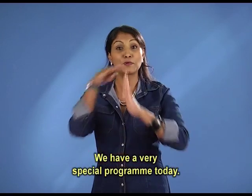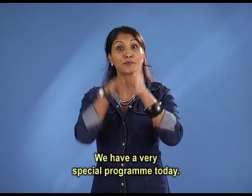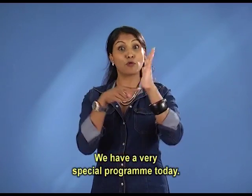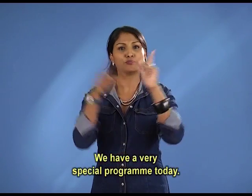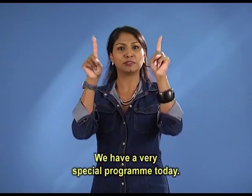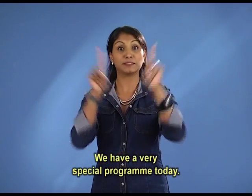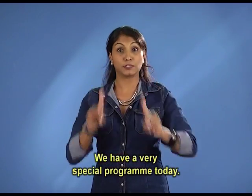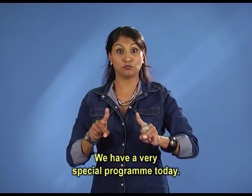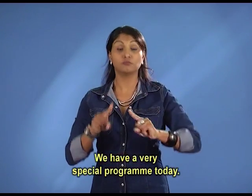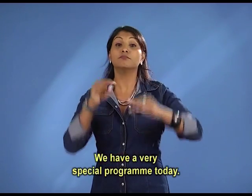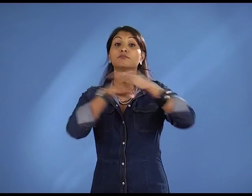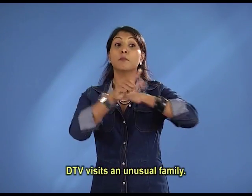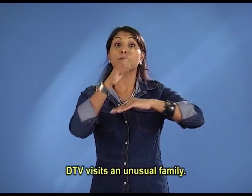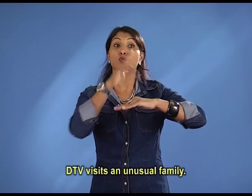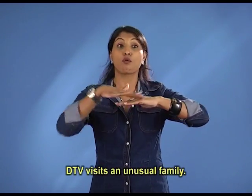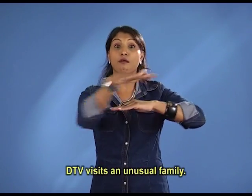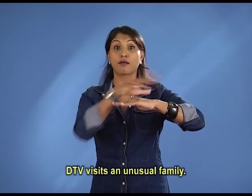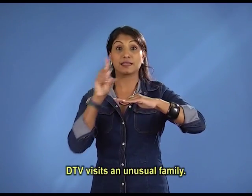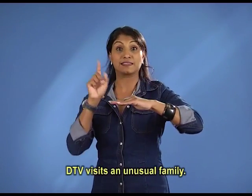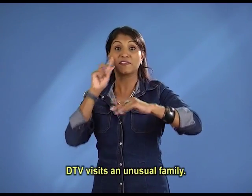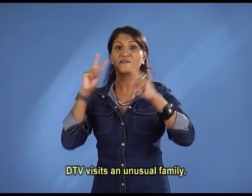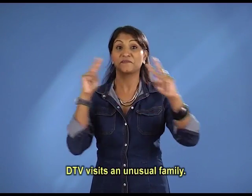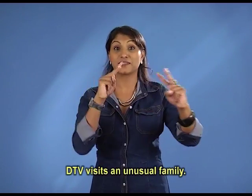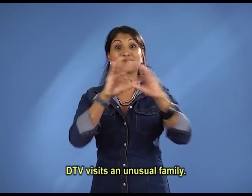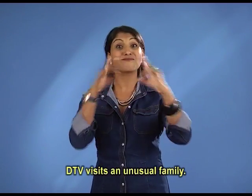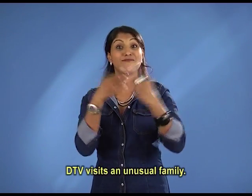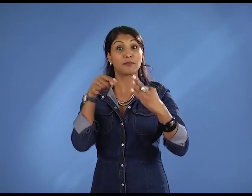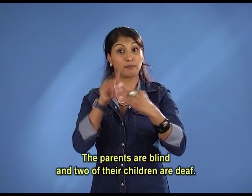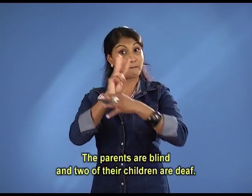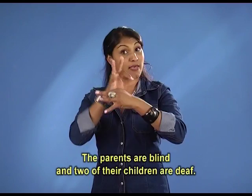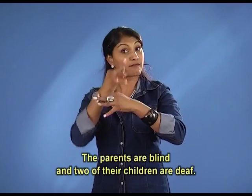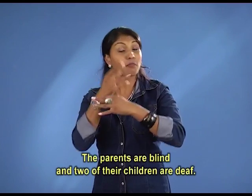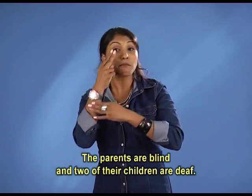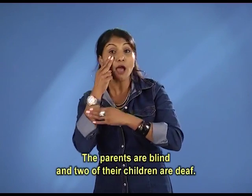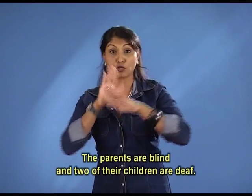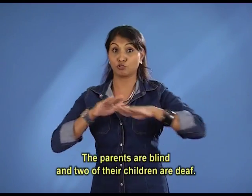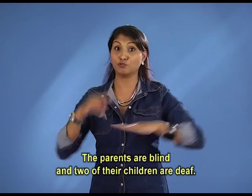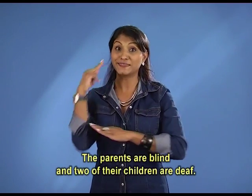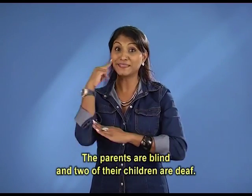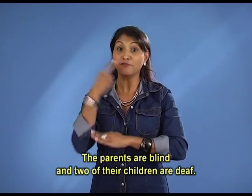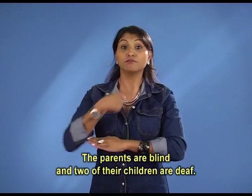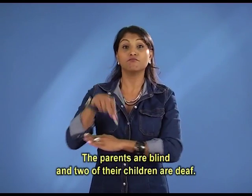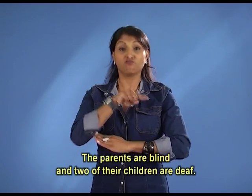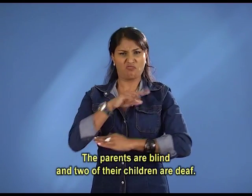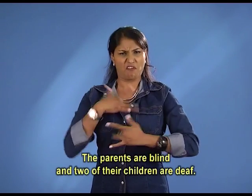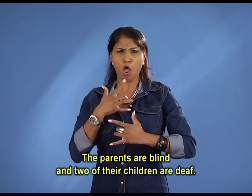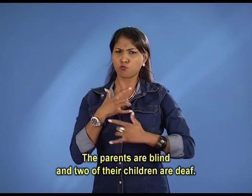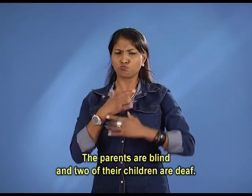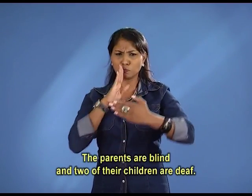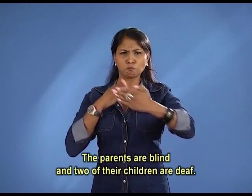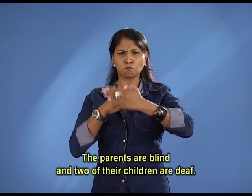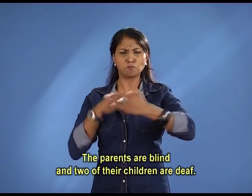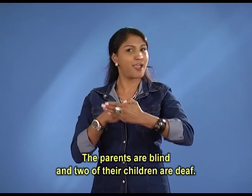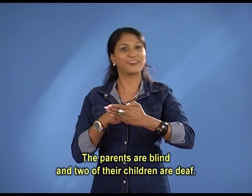We have a very special program today. DTV visits an unusual family. The parents are blind and 2 of their children are deaf.